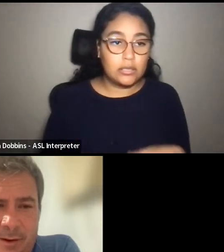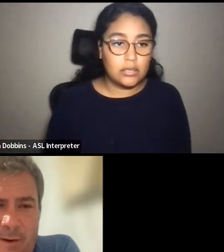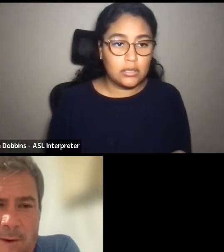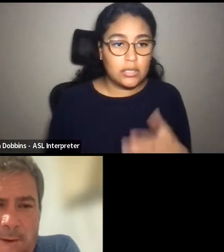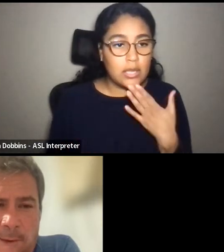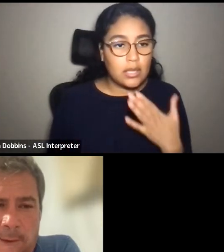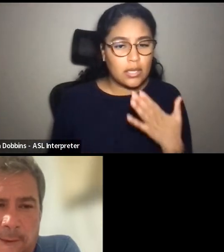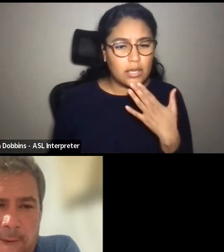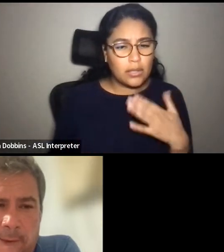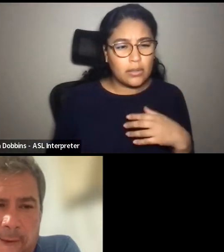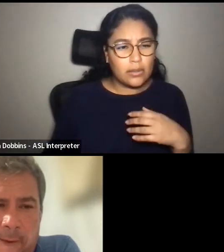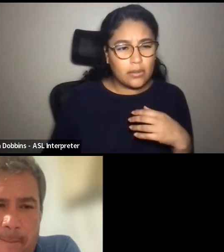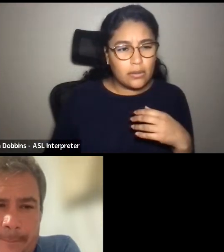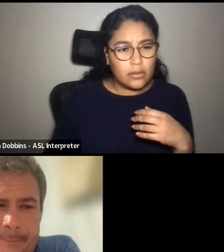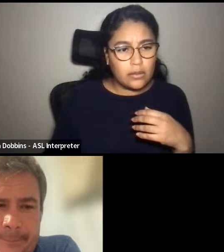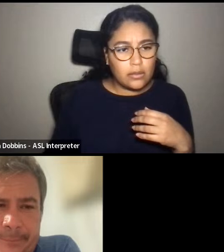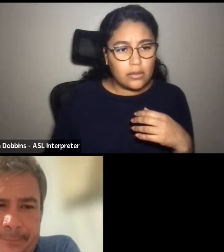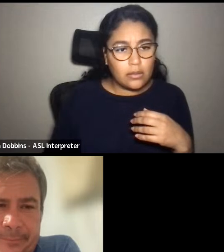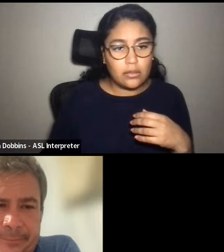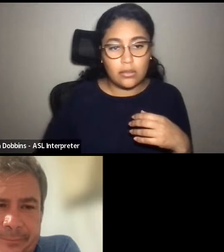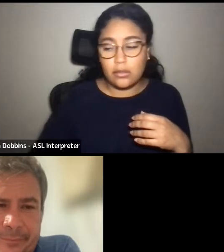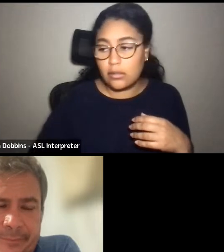Thank you.